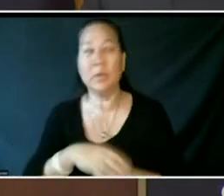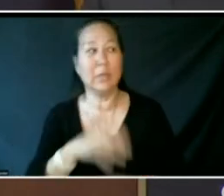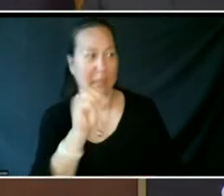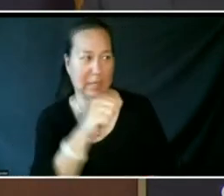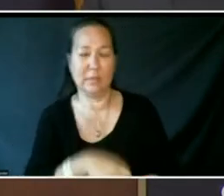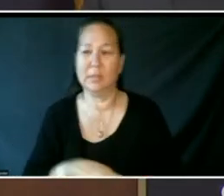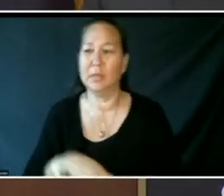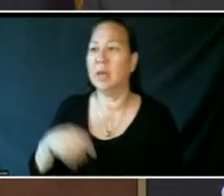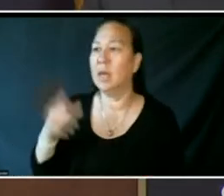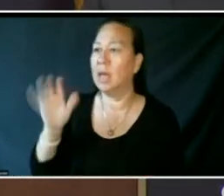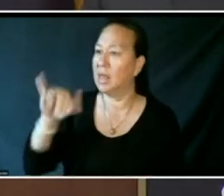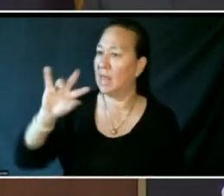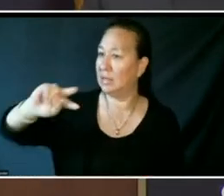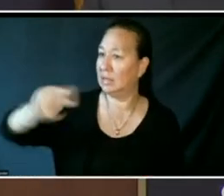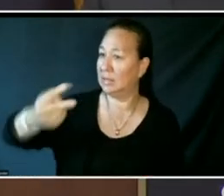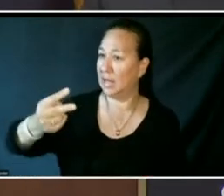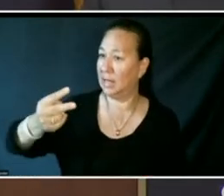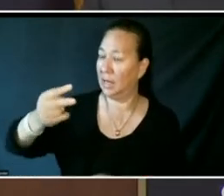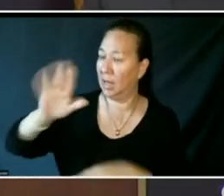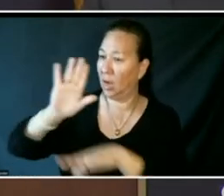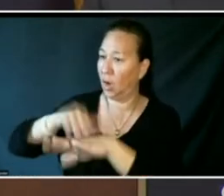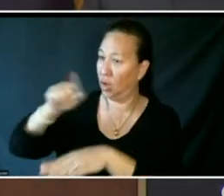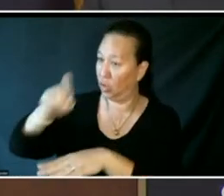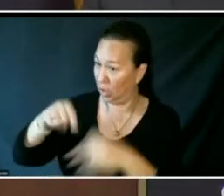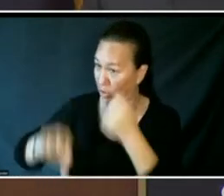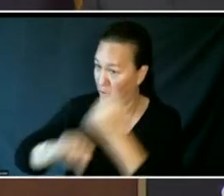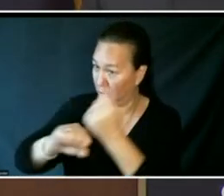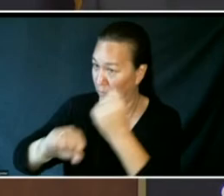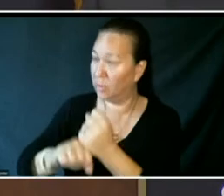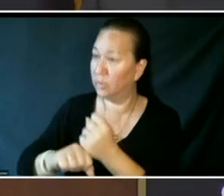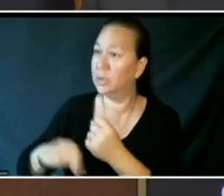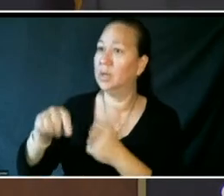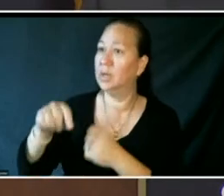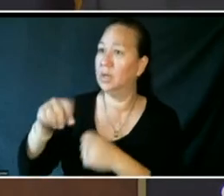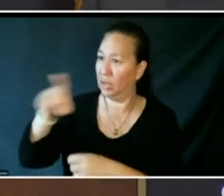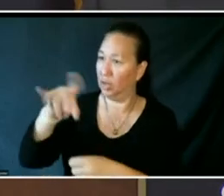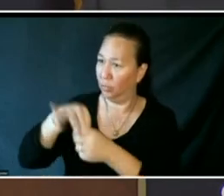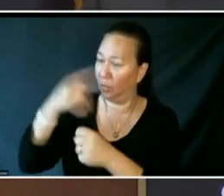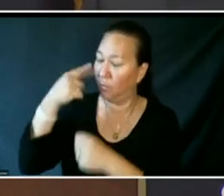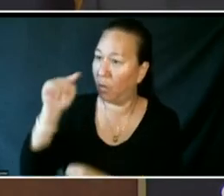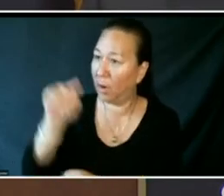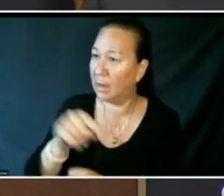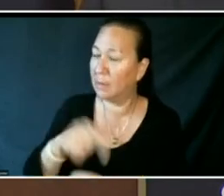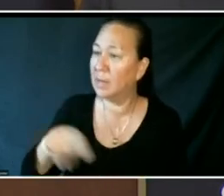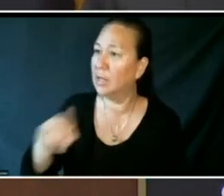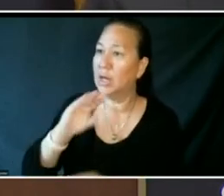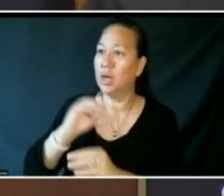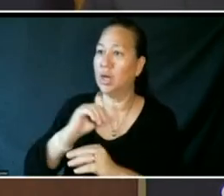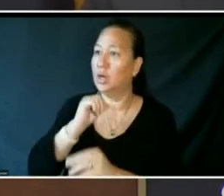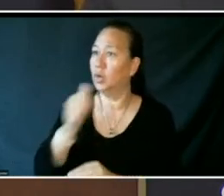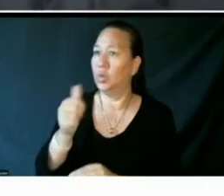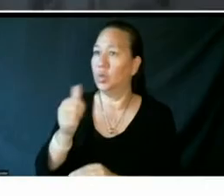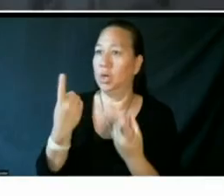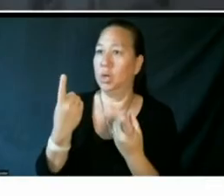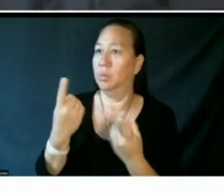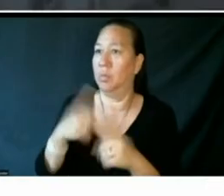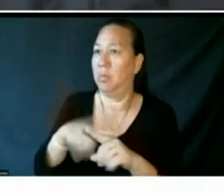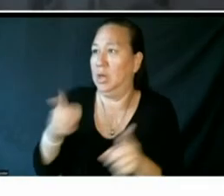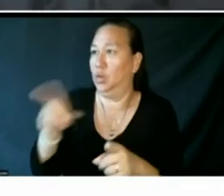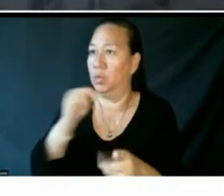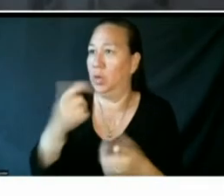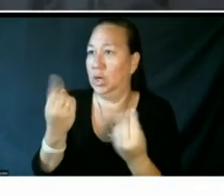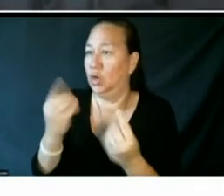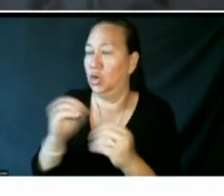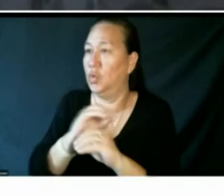second call that you supported him, that you voted for him, but that you were not going to do anything illegal for him? I did, sir.